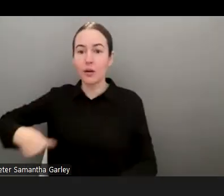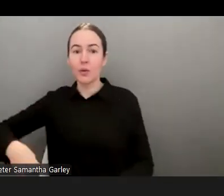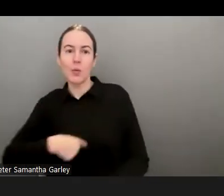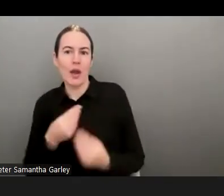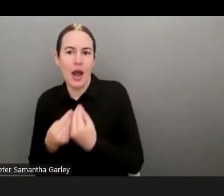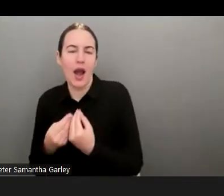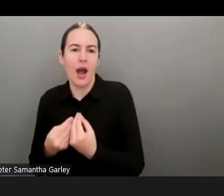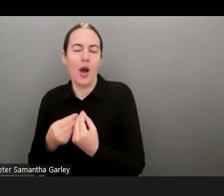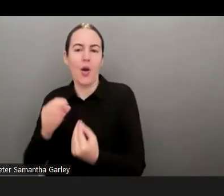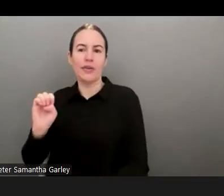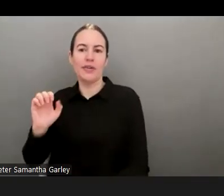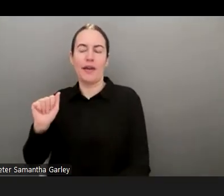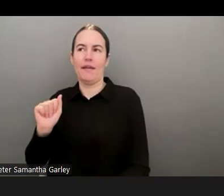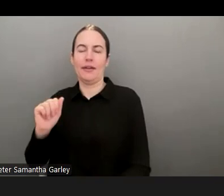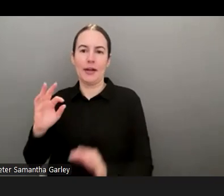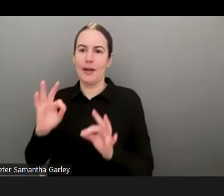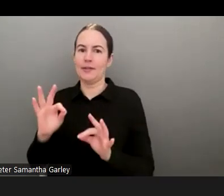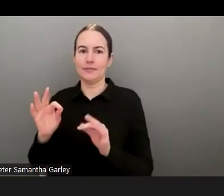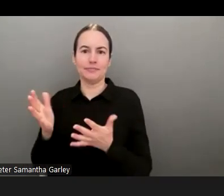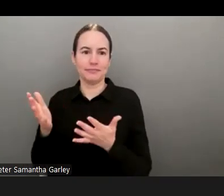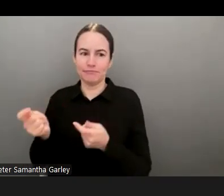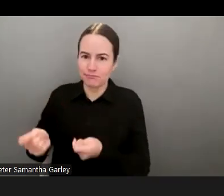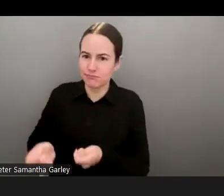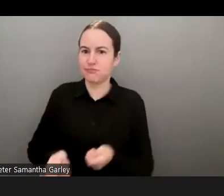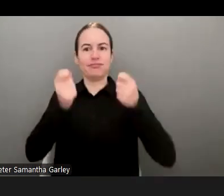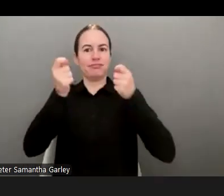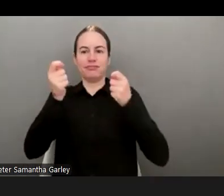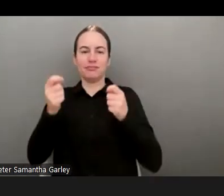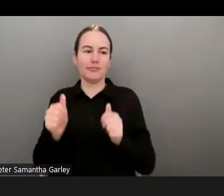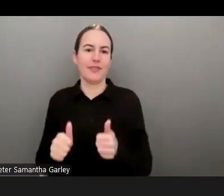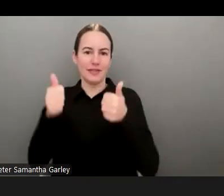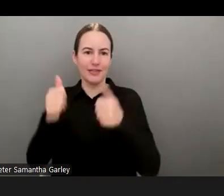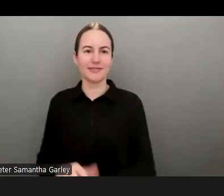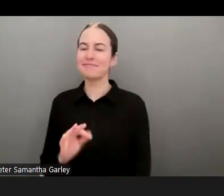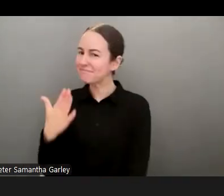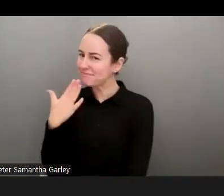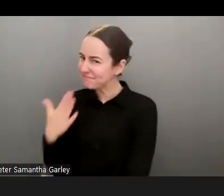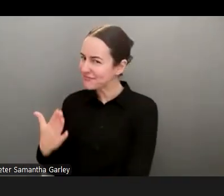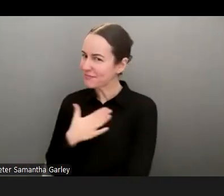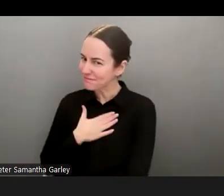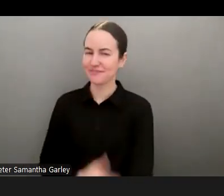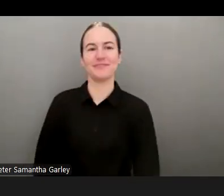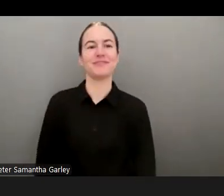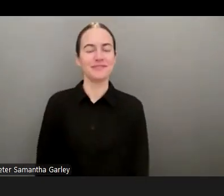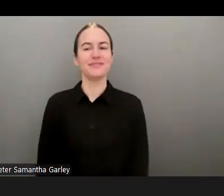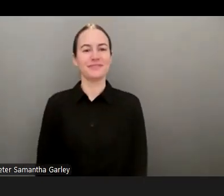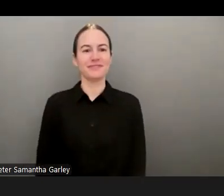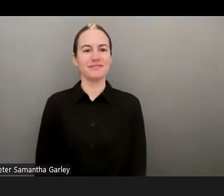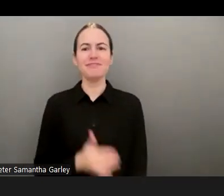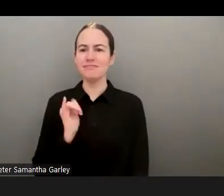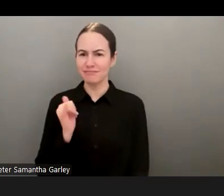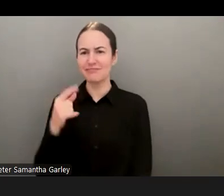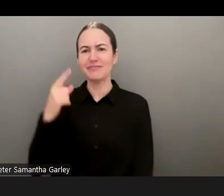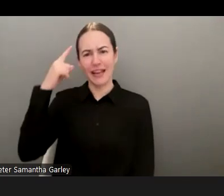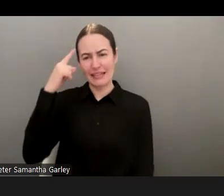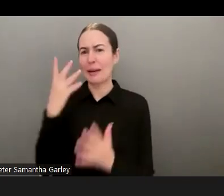success? You're already doing many good things, of course, but. Thank you for kind words. Yes, I think that we're doing quite many good